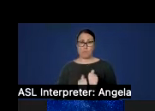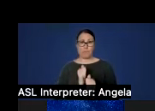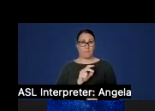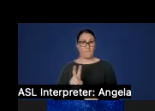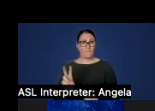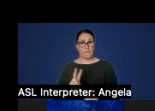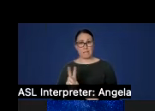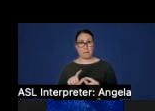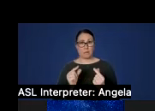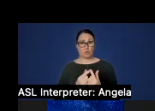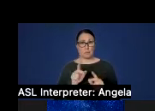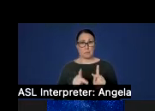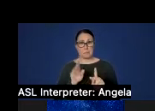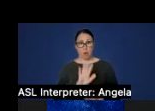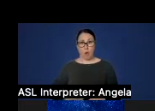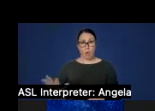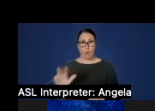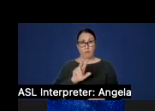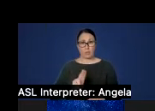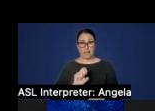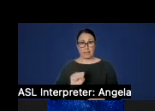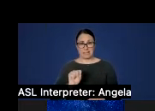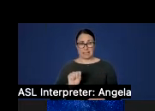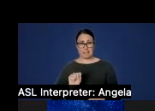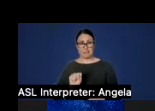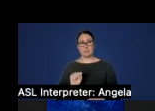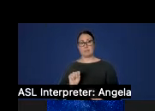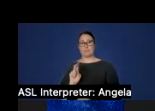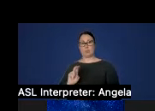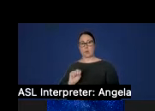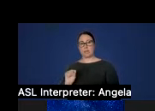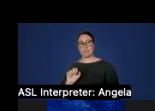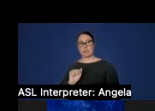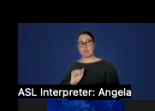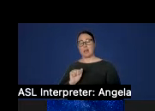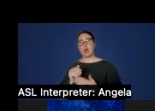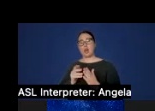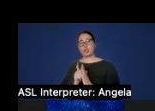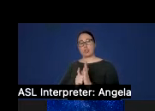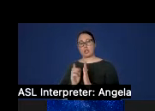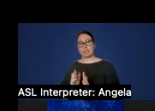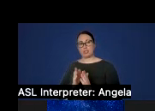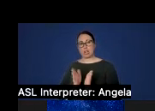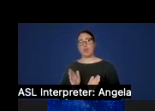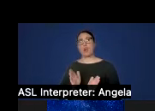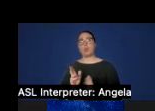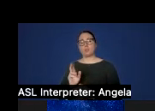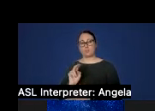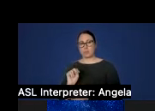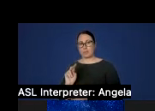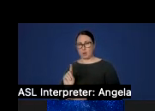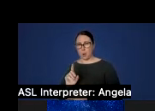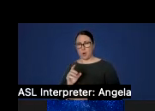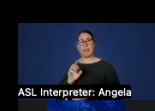United States. Brendan Johnson is the U.S. Attorney General to South Dakota. His office handles all major